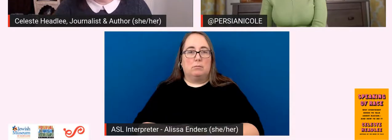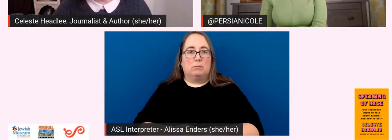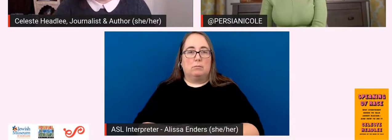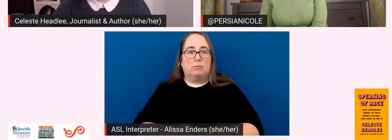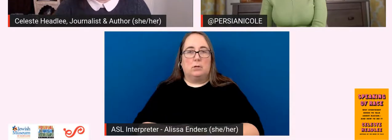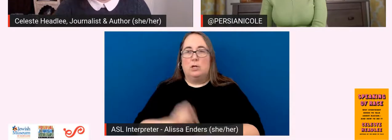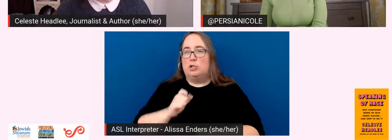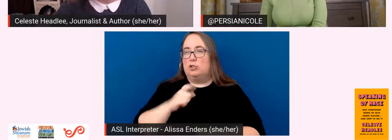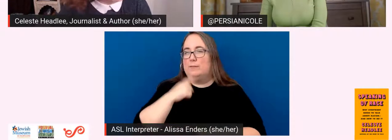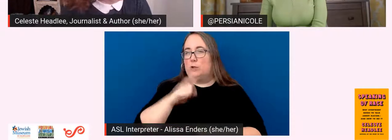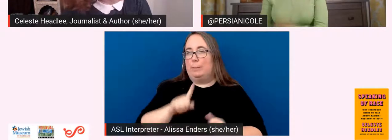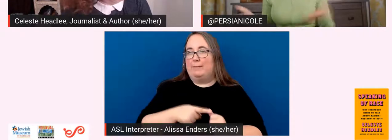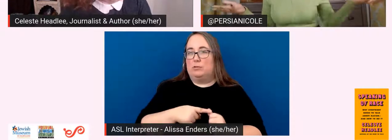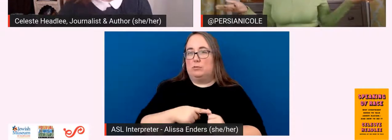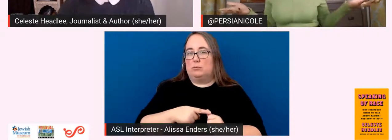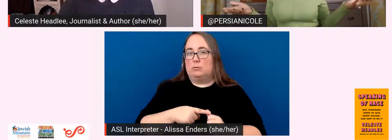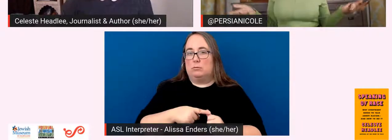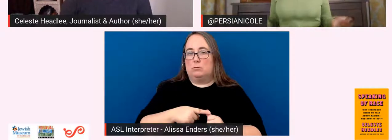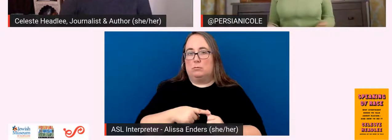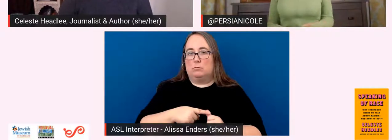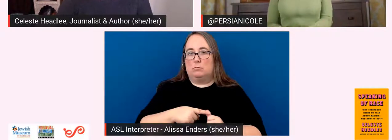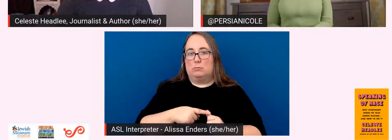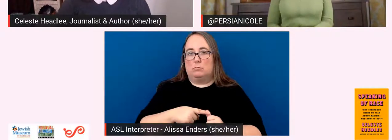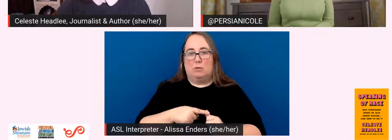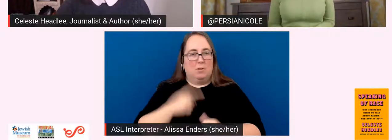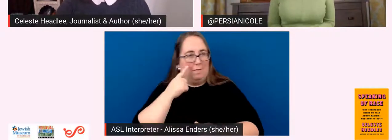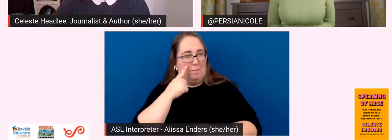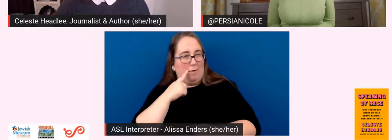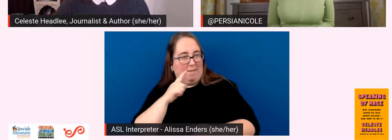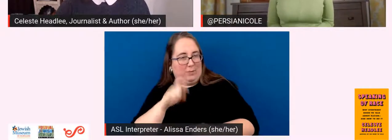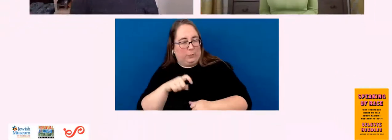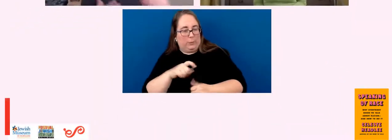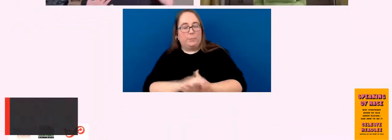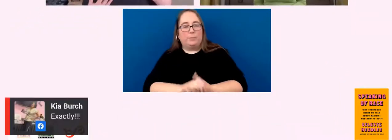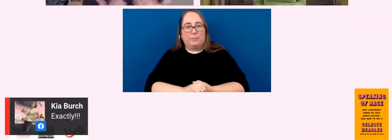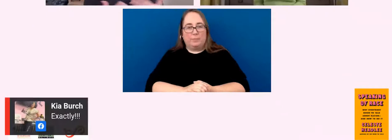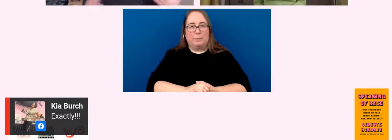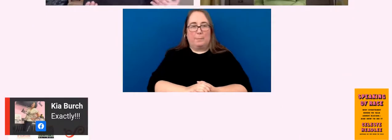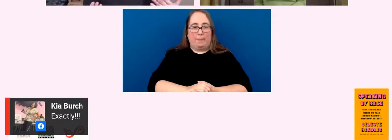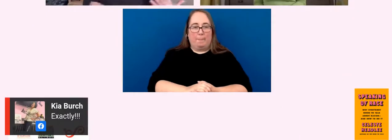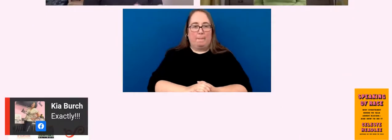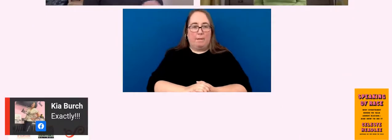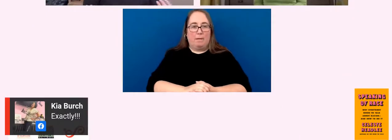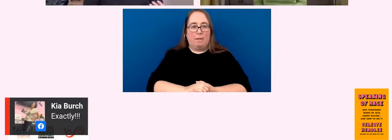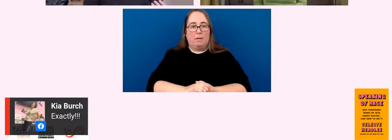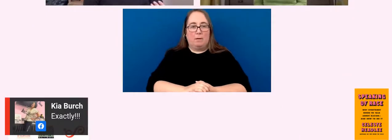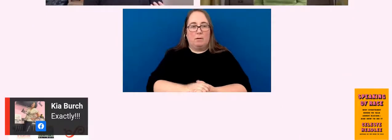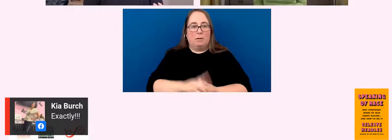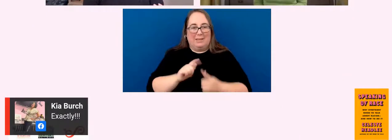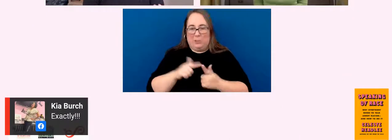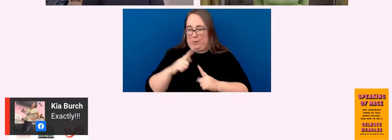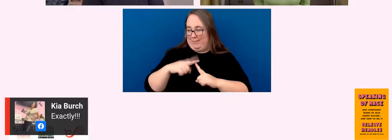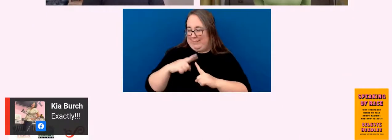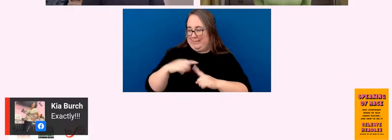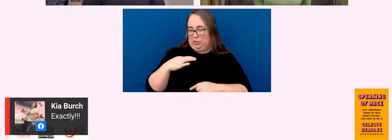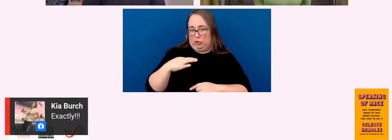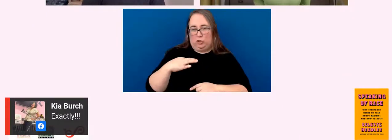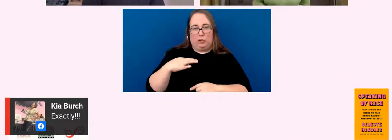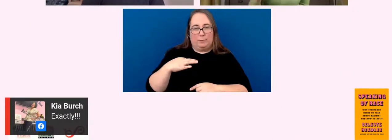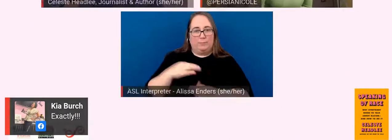didn't you tell me? Why did I have to? Wait, exactly. Do I need to be wearing a t-shirt or something? Oh,